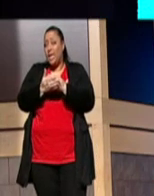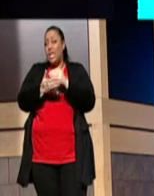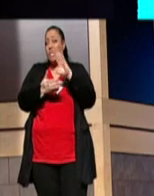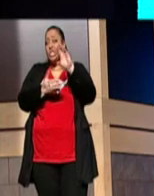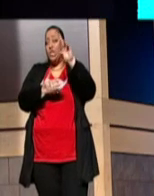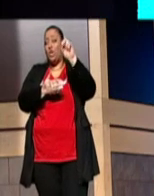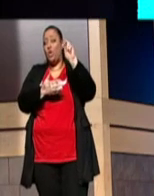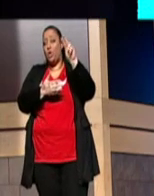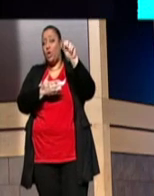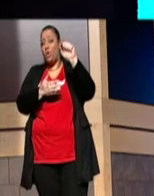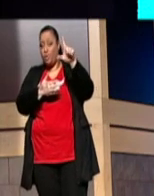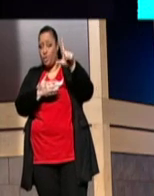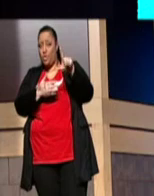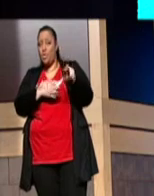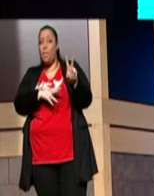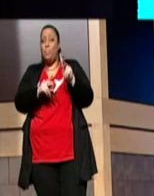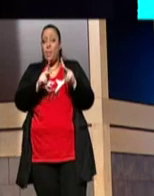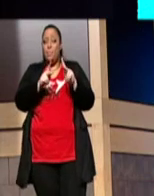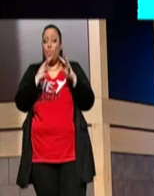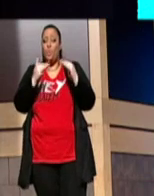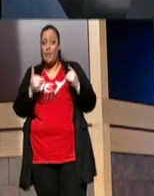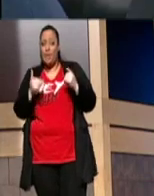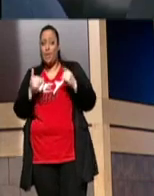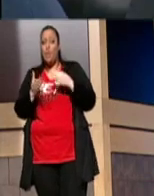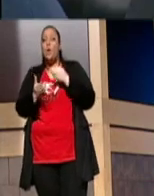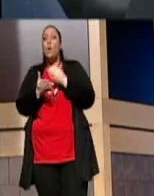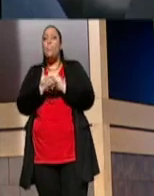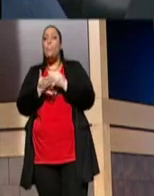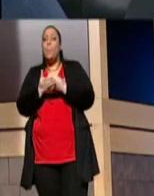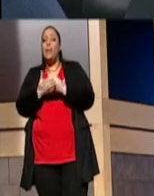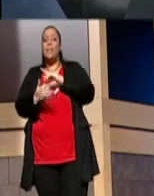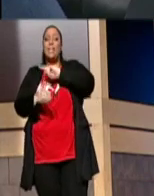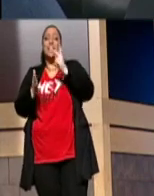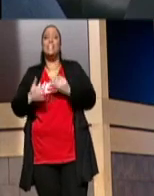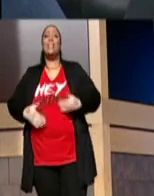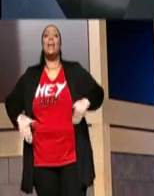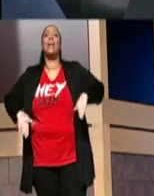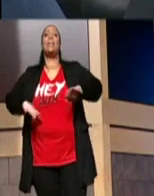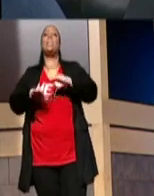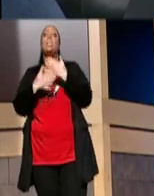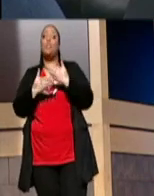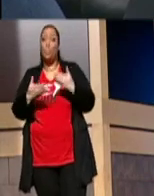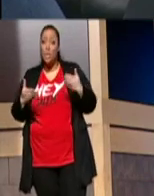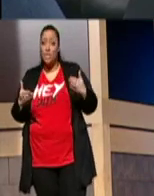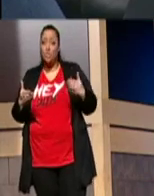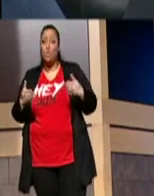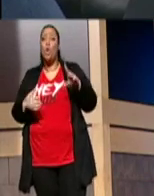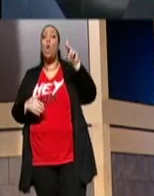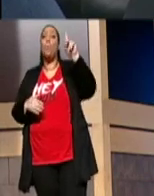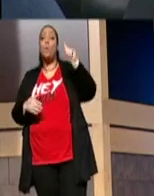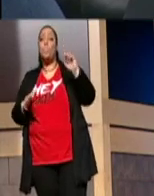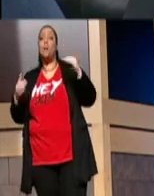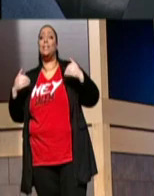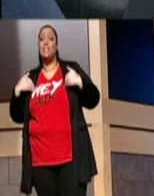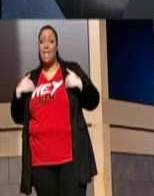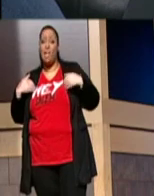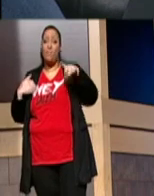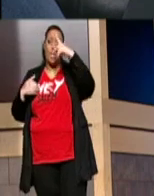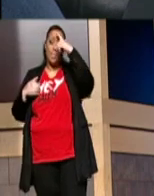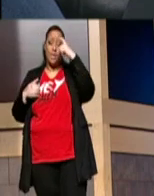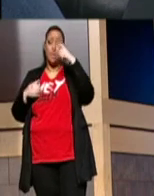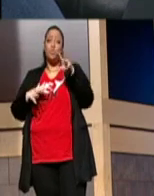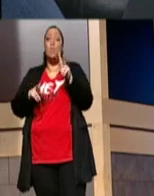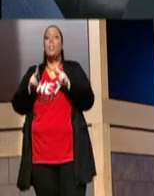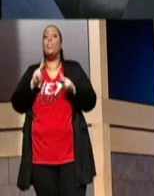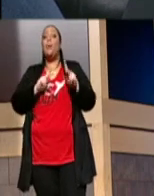God need to know in this day and time, money is a kingdom resource. That's right. We must have it because we are the people